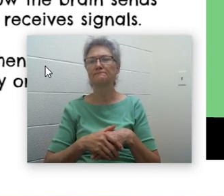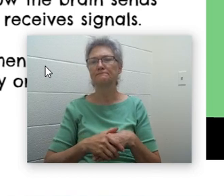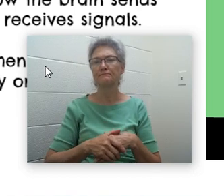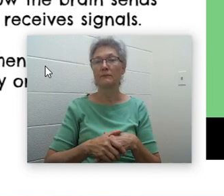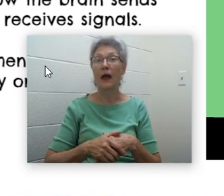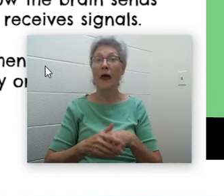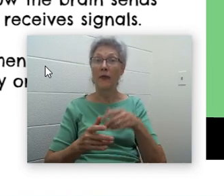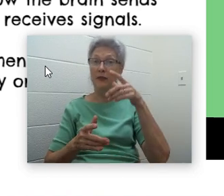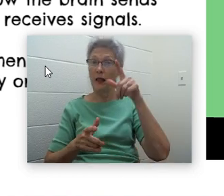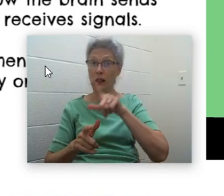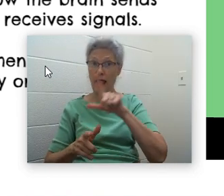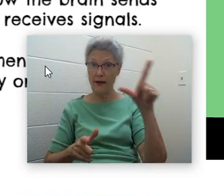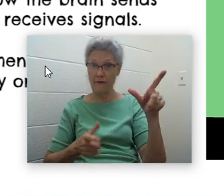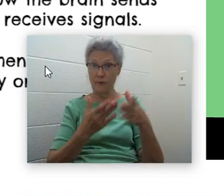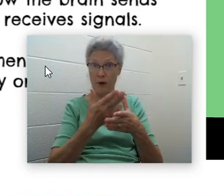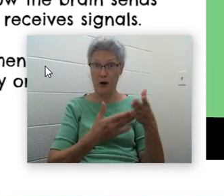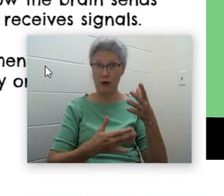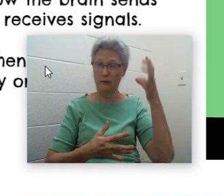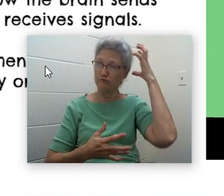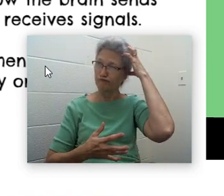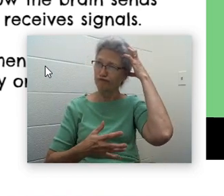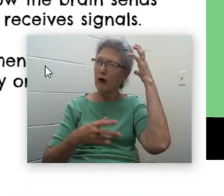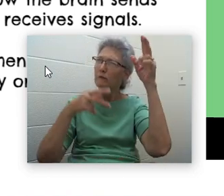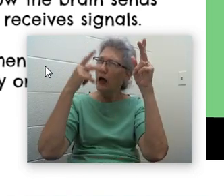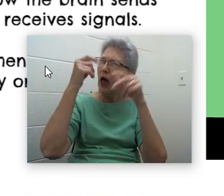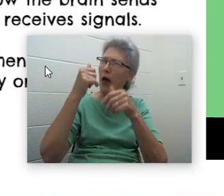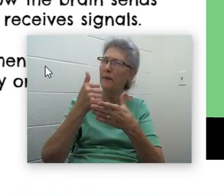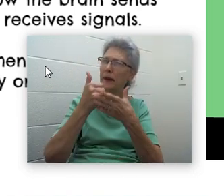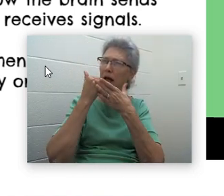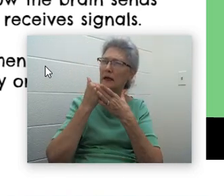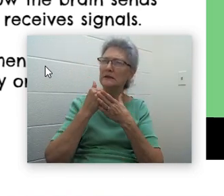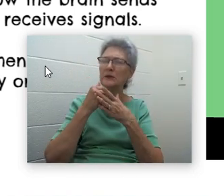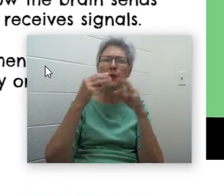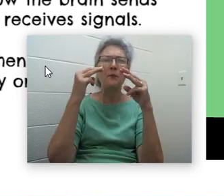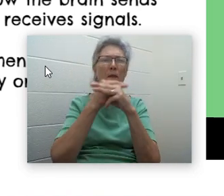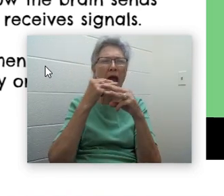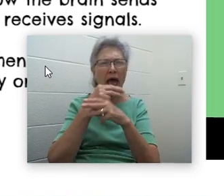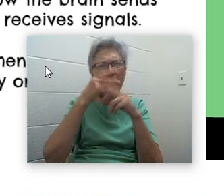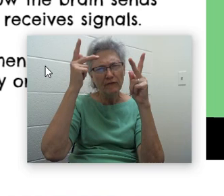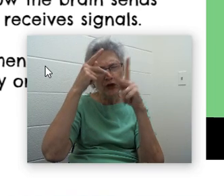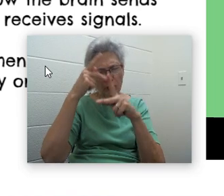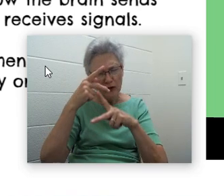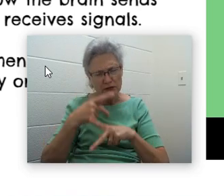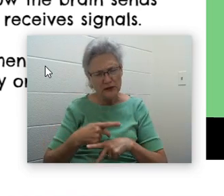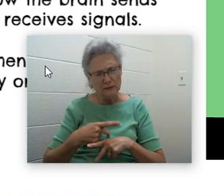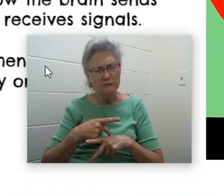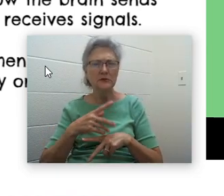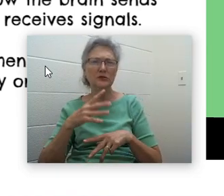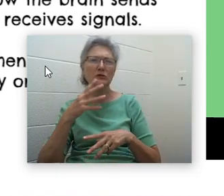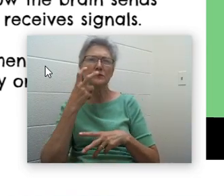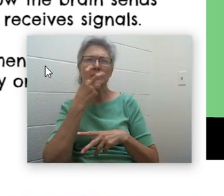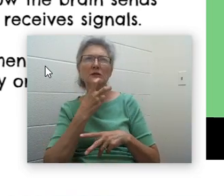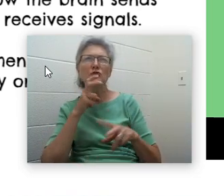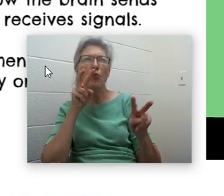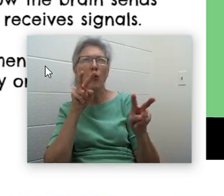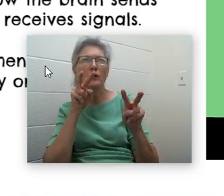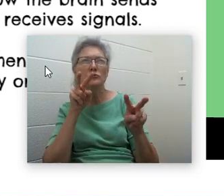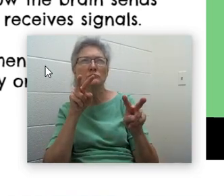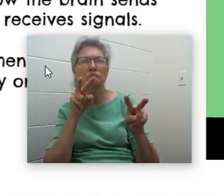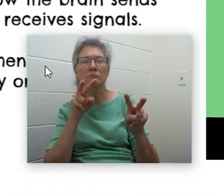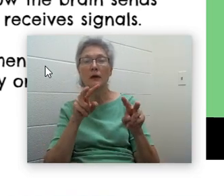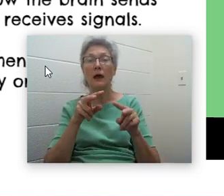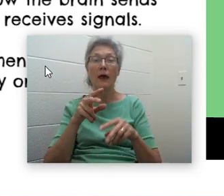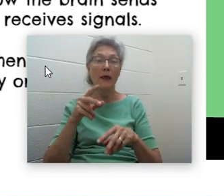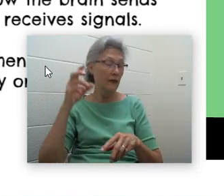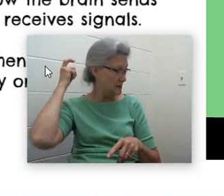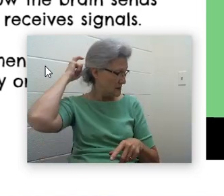The left part is more analytical, helping us with math, speech, and logic. The brainstem